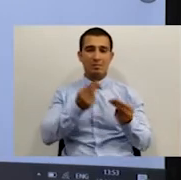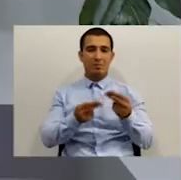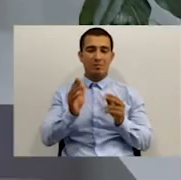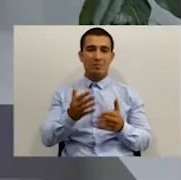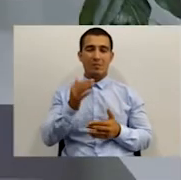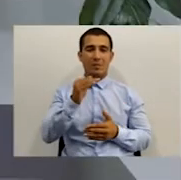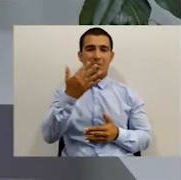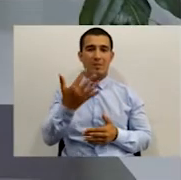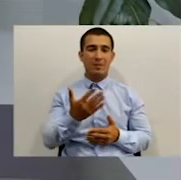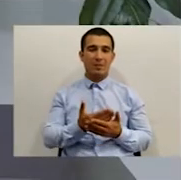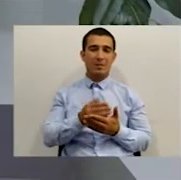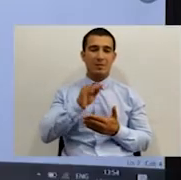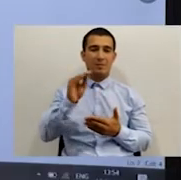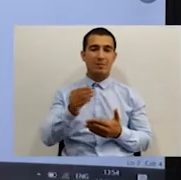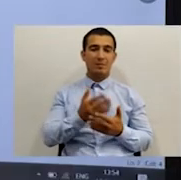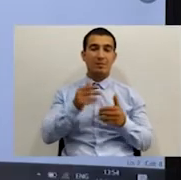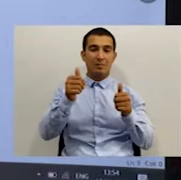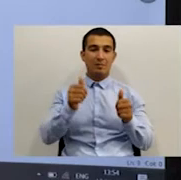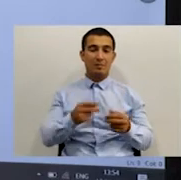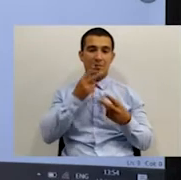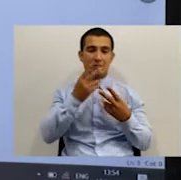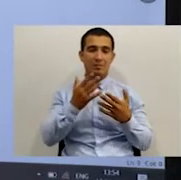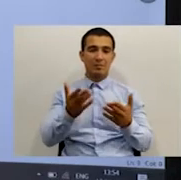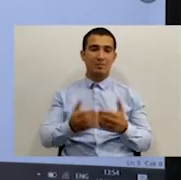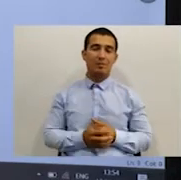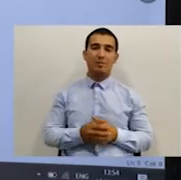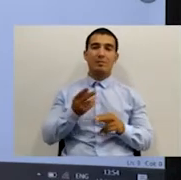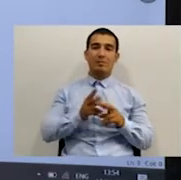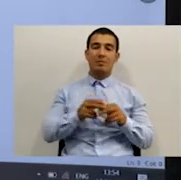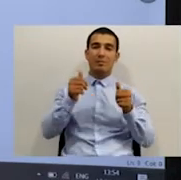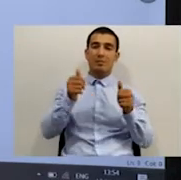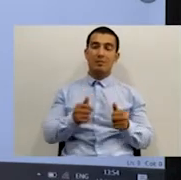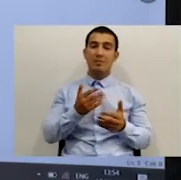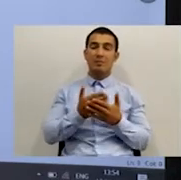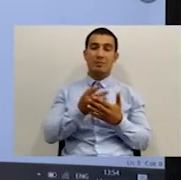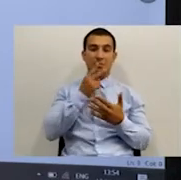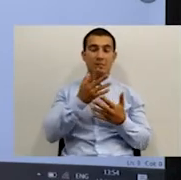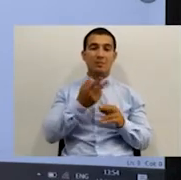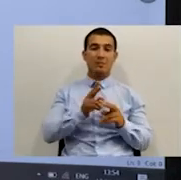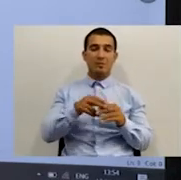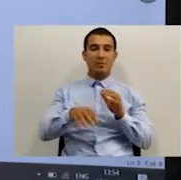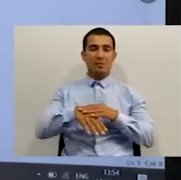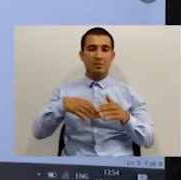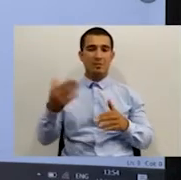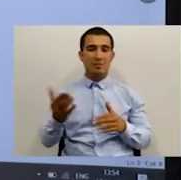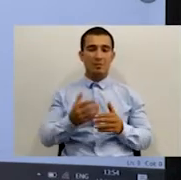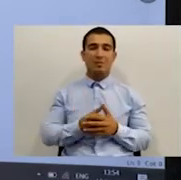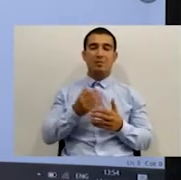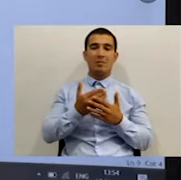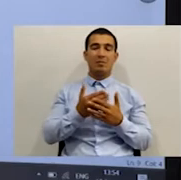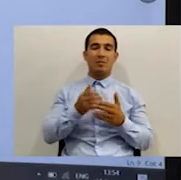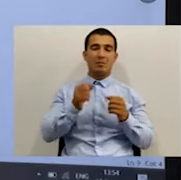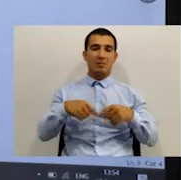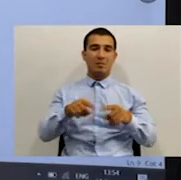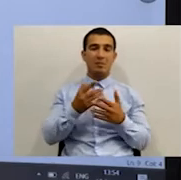beradi. F5 tugmasini bosamiz, mana ekranda natijani ko'ramiz. Ko'rib turganingizdek, dastlabki nuqtasiga nisbatan o'ng